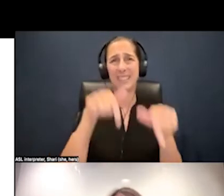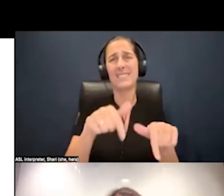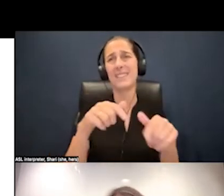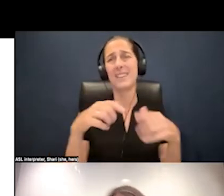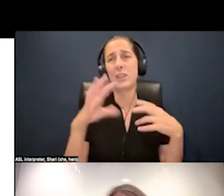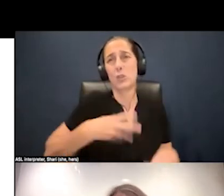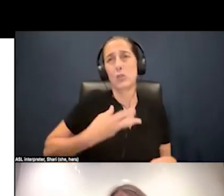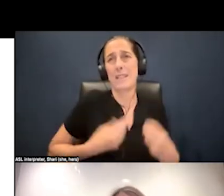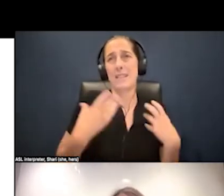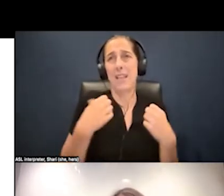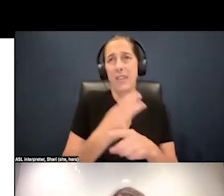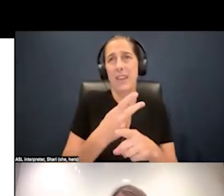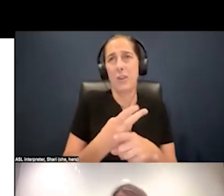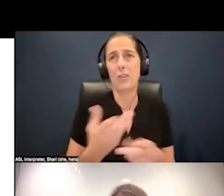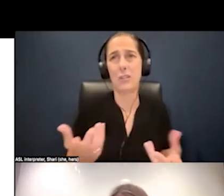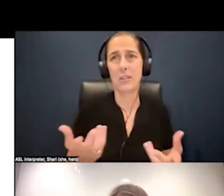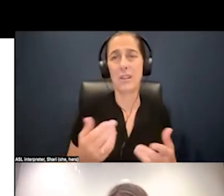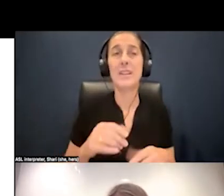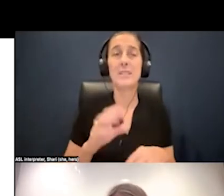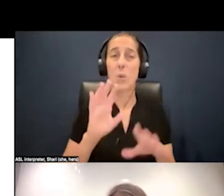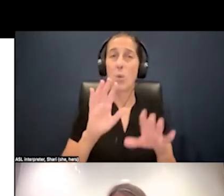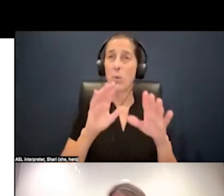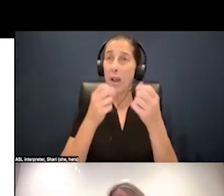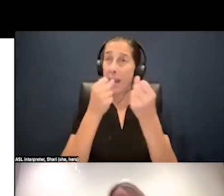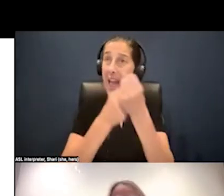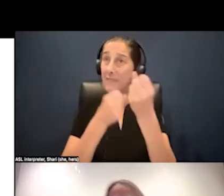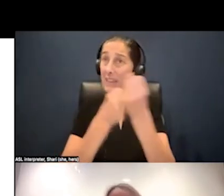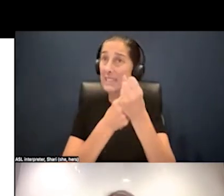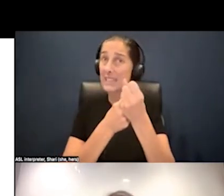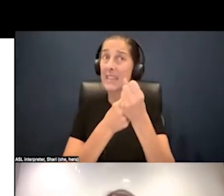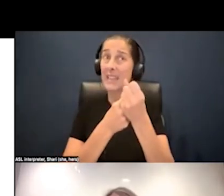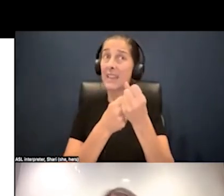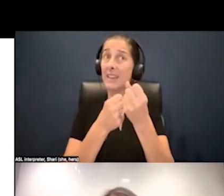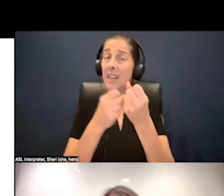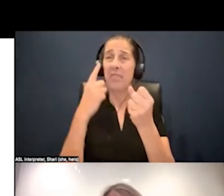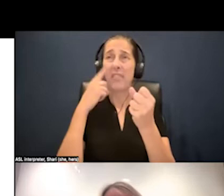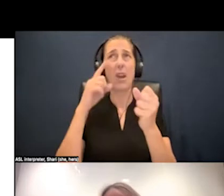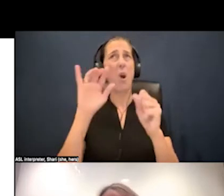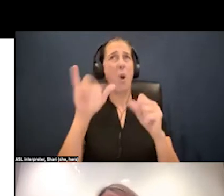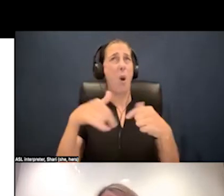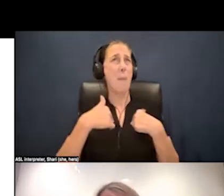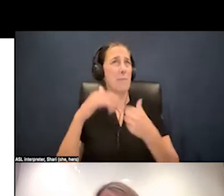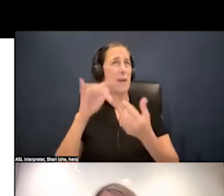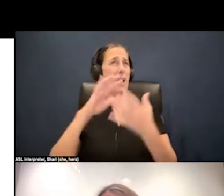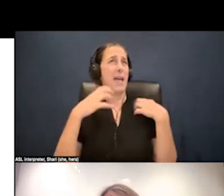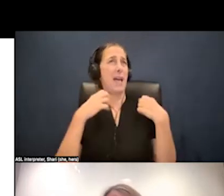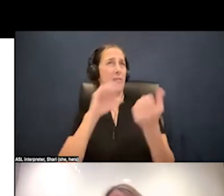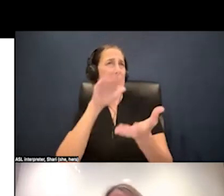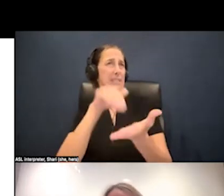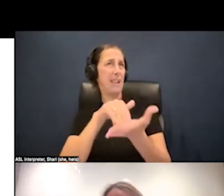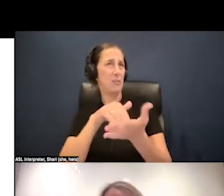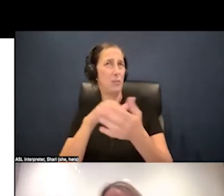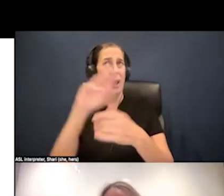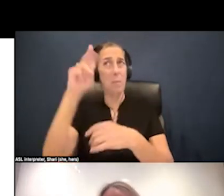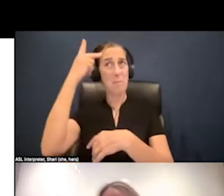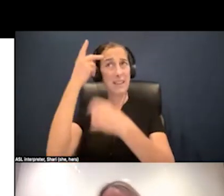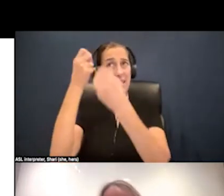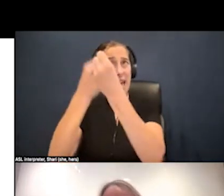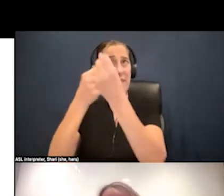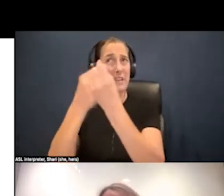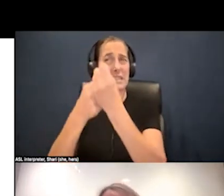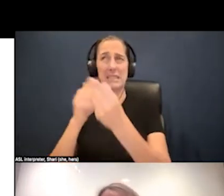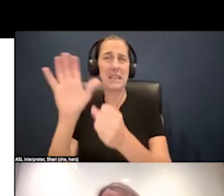see advocacy as part of their mission. And also importantly, as a part of public health work. Just imagine,